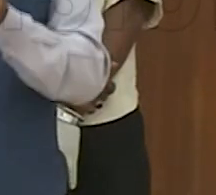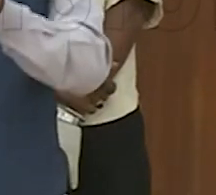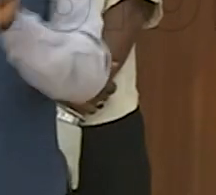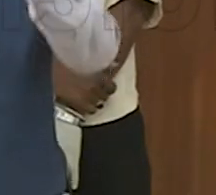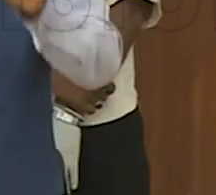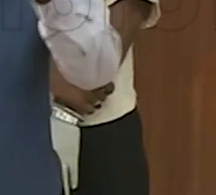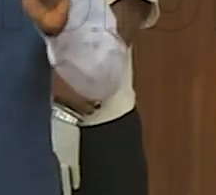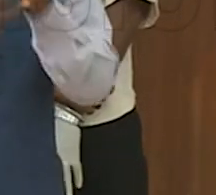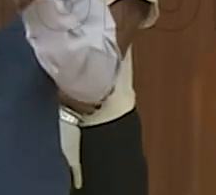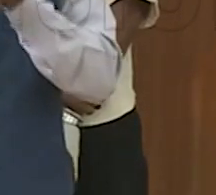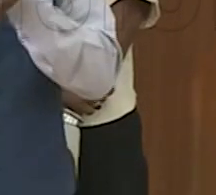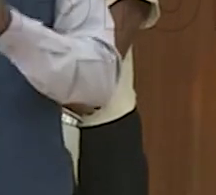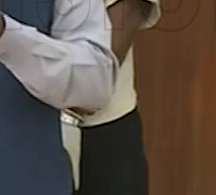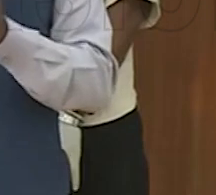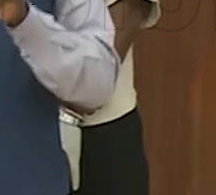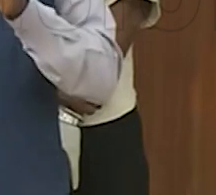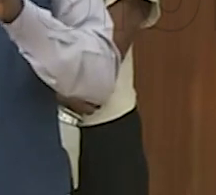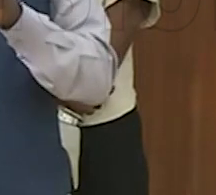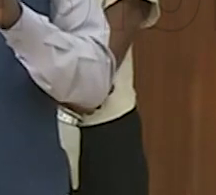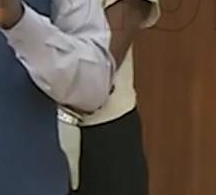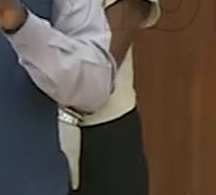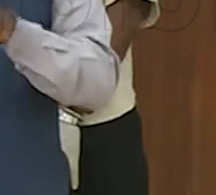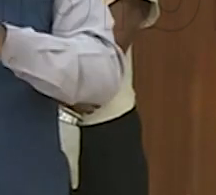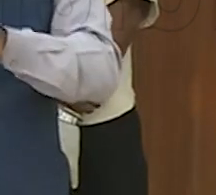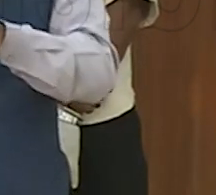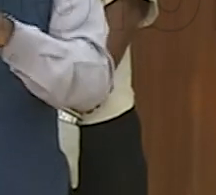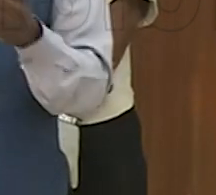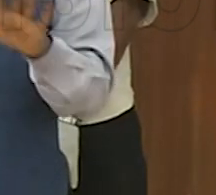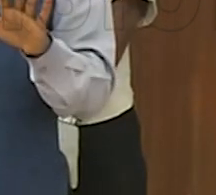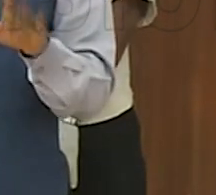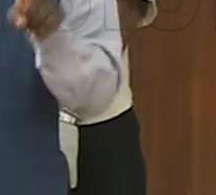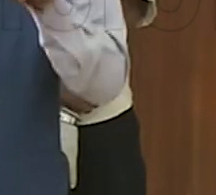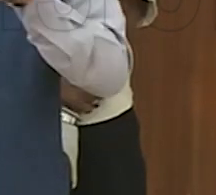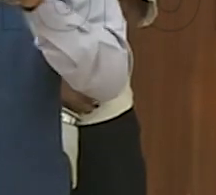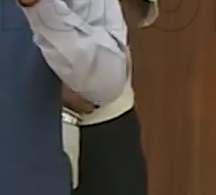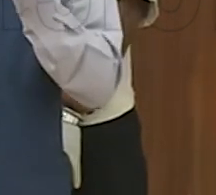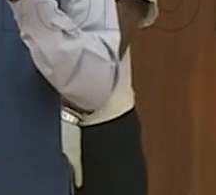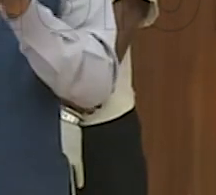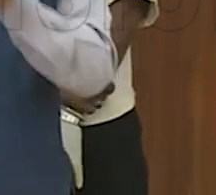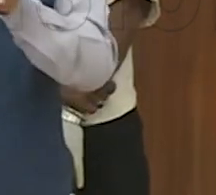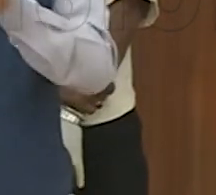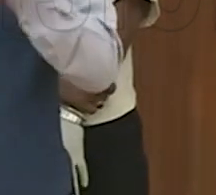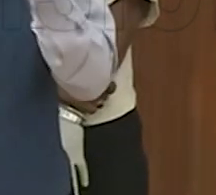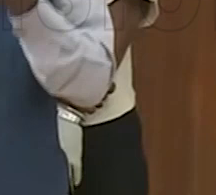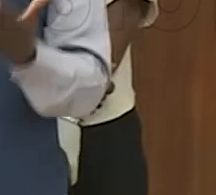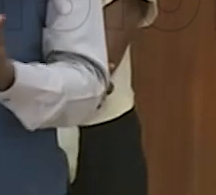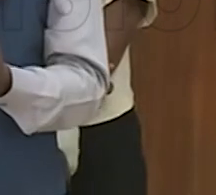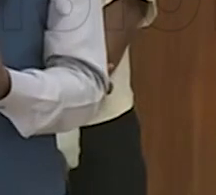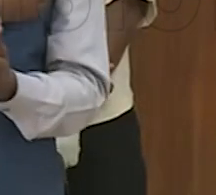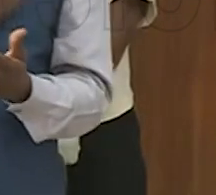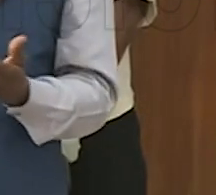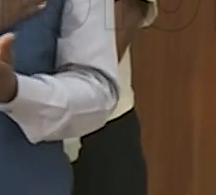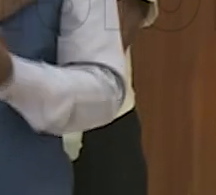will soon be deployed. We have also pleaded with hospitals not